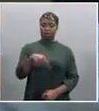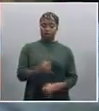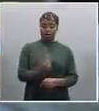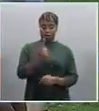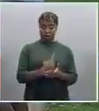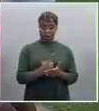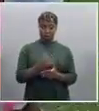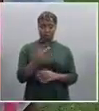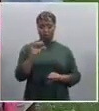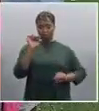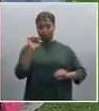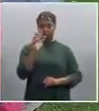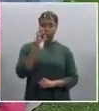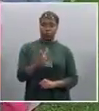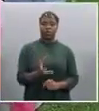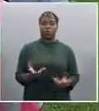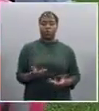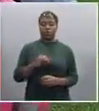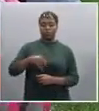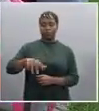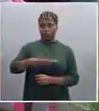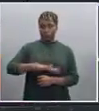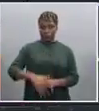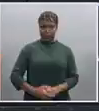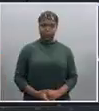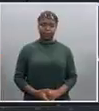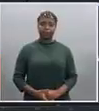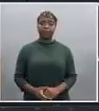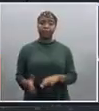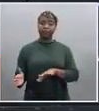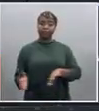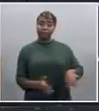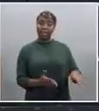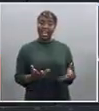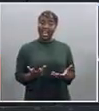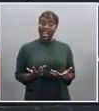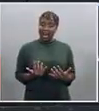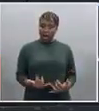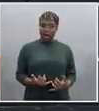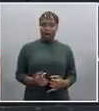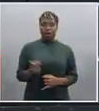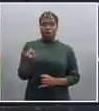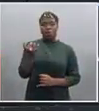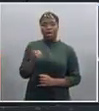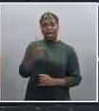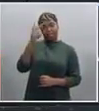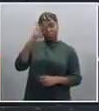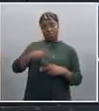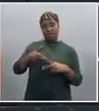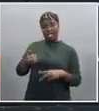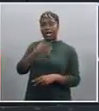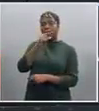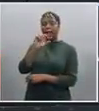week. Malungelo Pui, Johannesburg. Now to a new development over the IAAF's